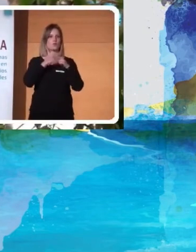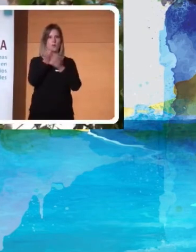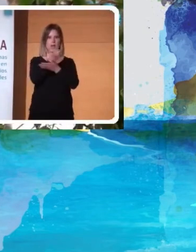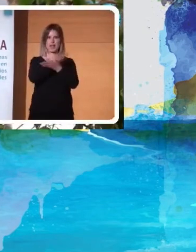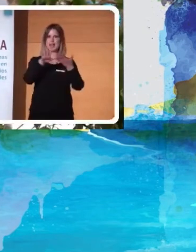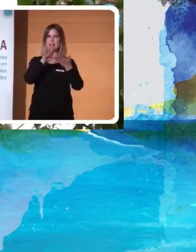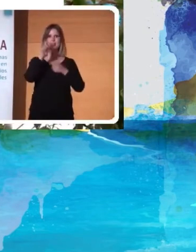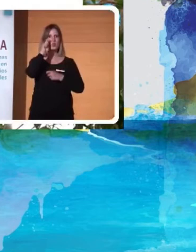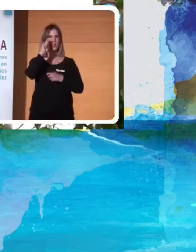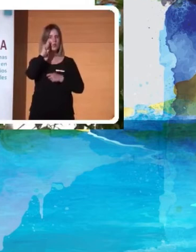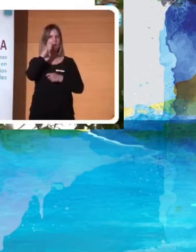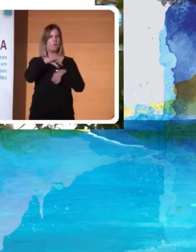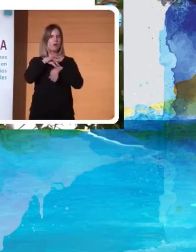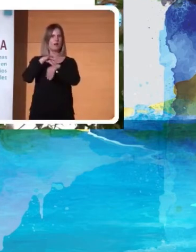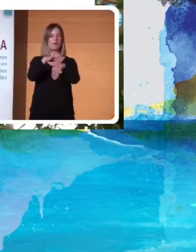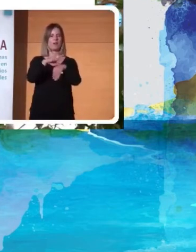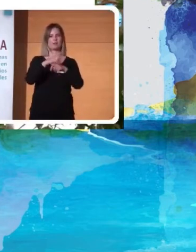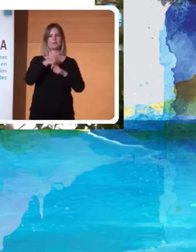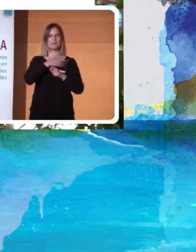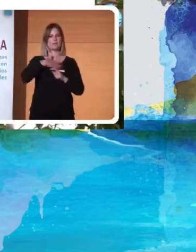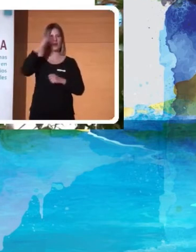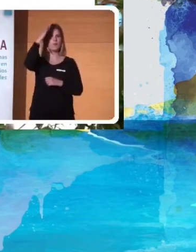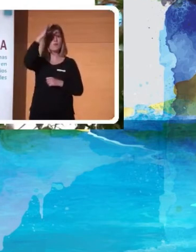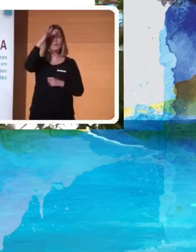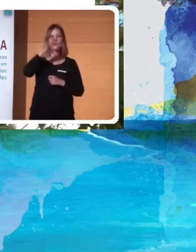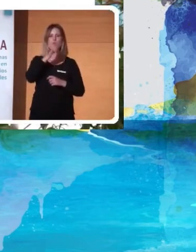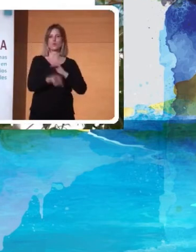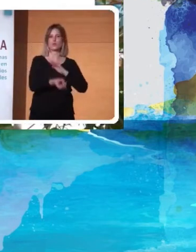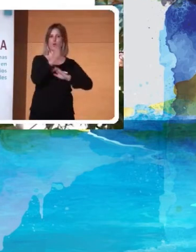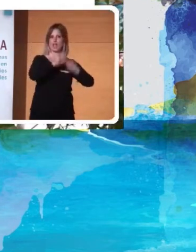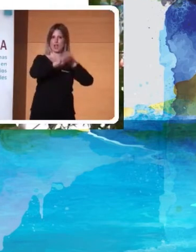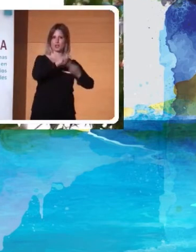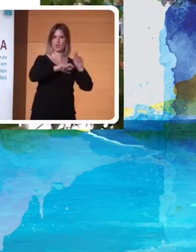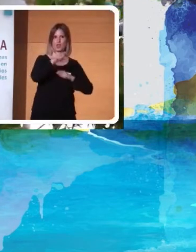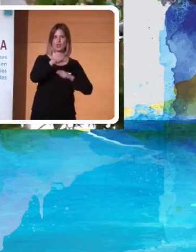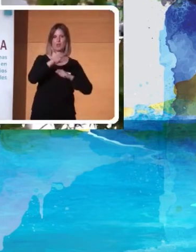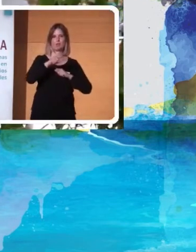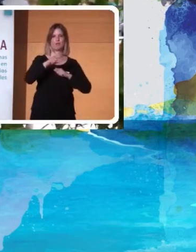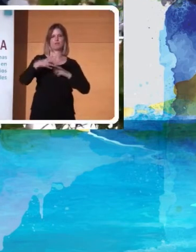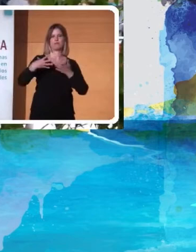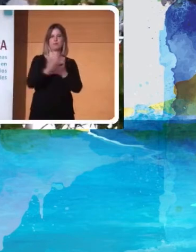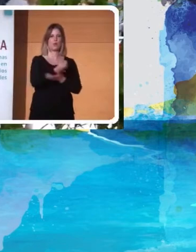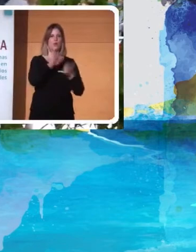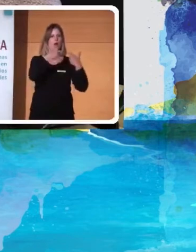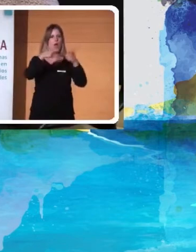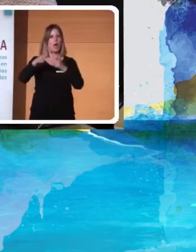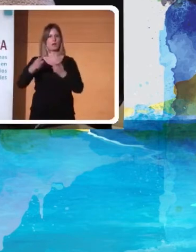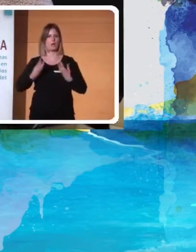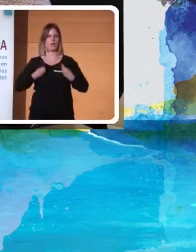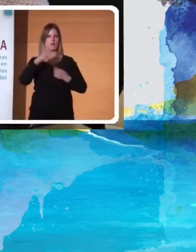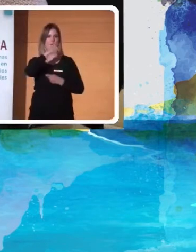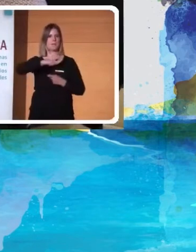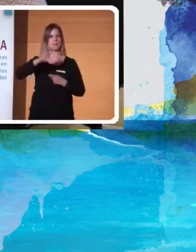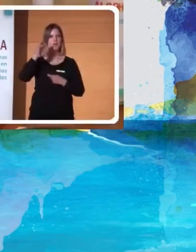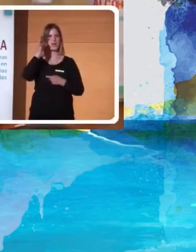With the Free Tour project, we intend to bring to life a philosophy that